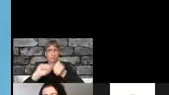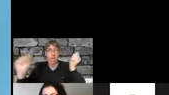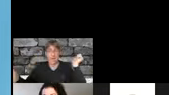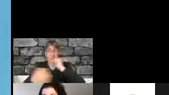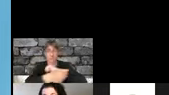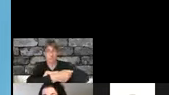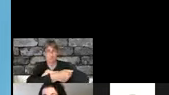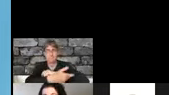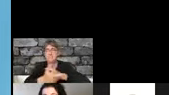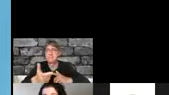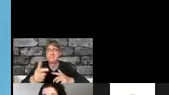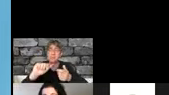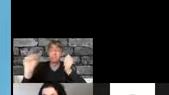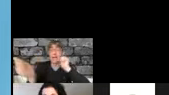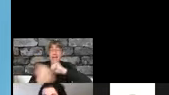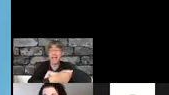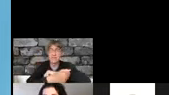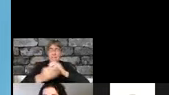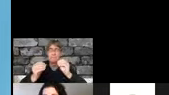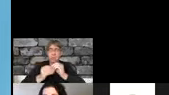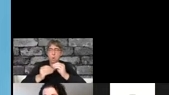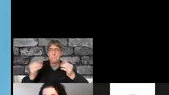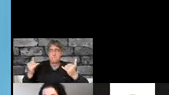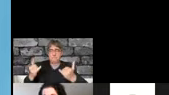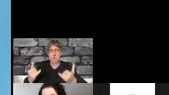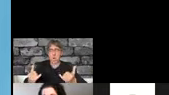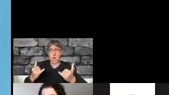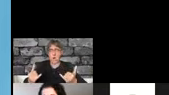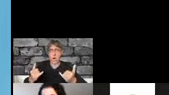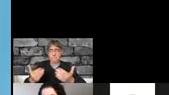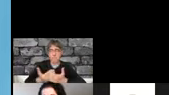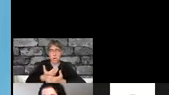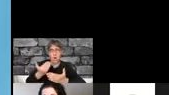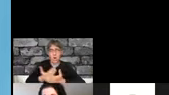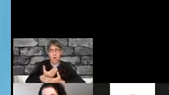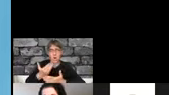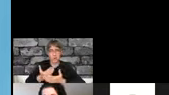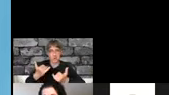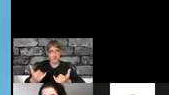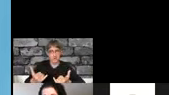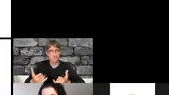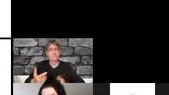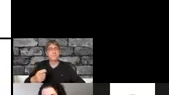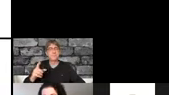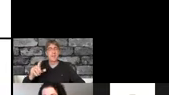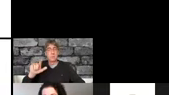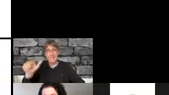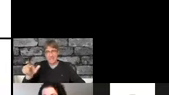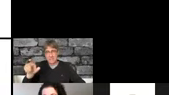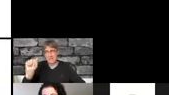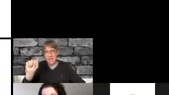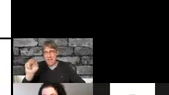how are we modernizing our FAIR system? I'll then turn it over to Anna for her to cover some detailed